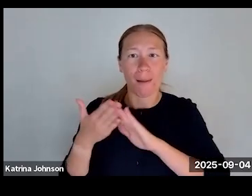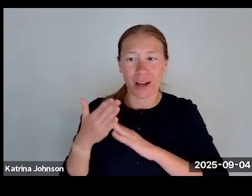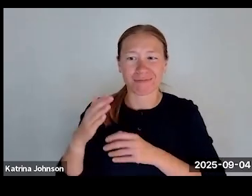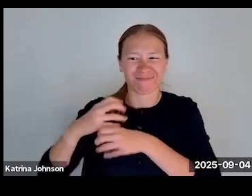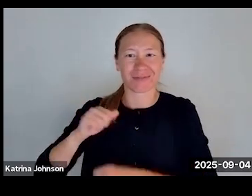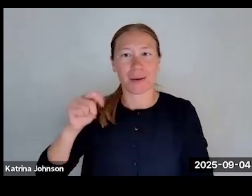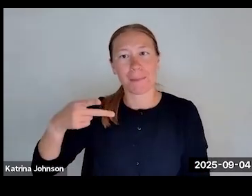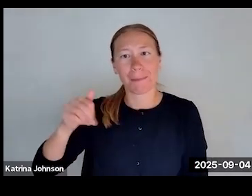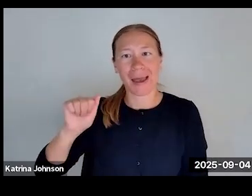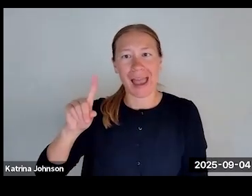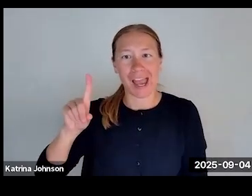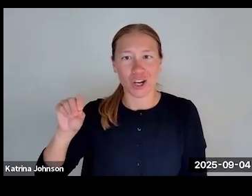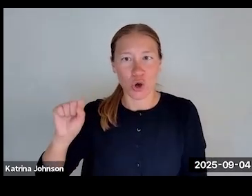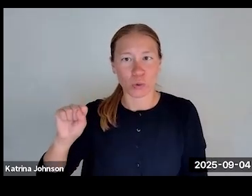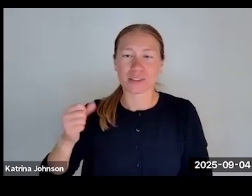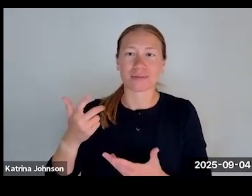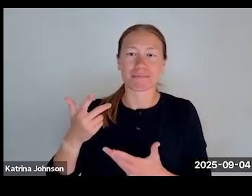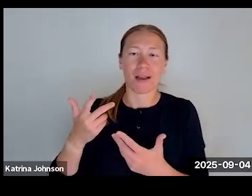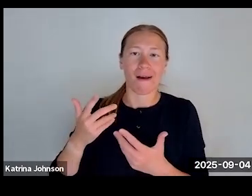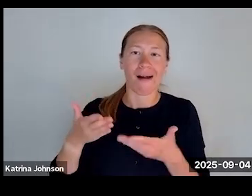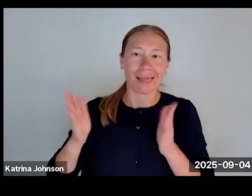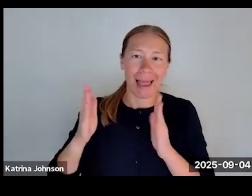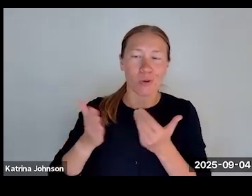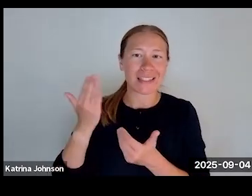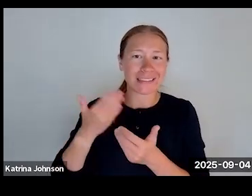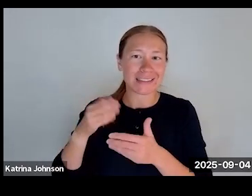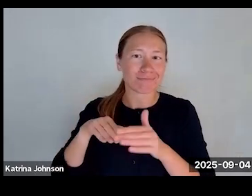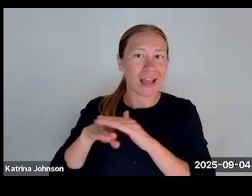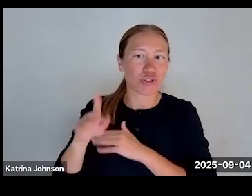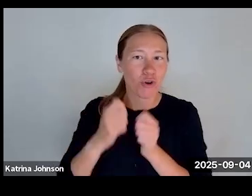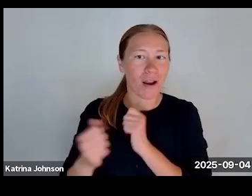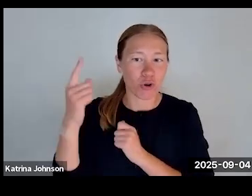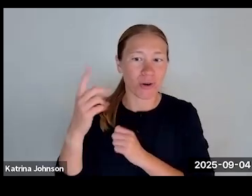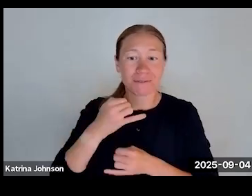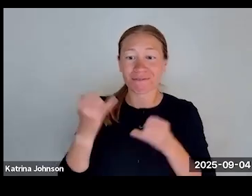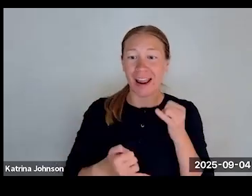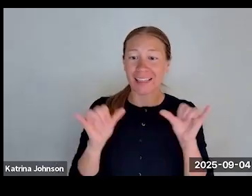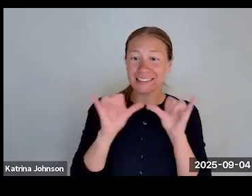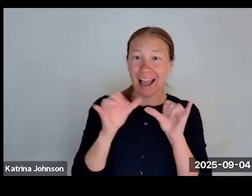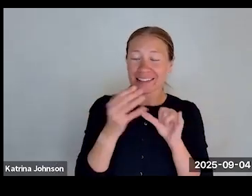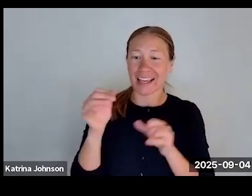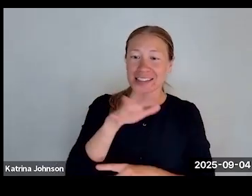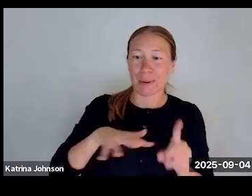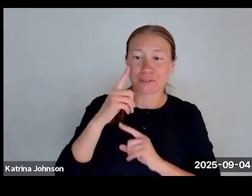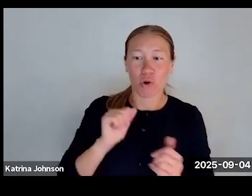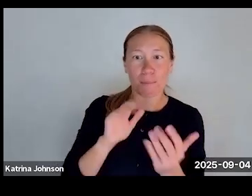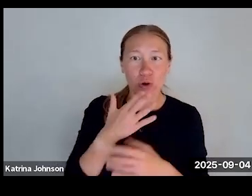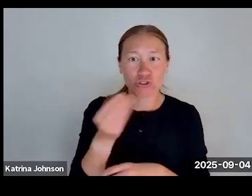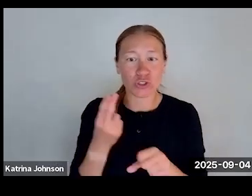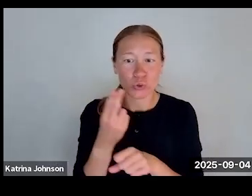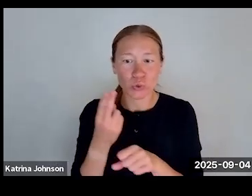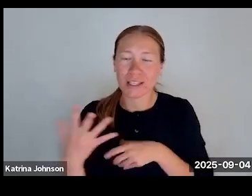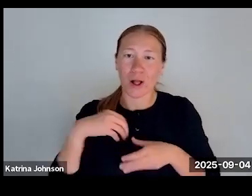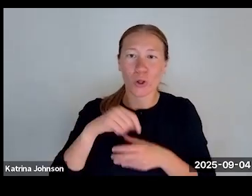make entry easy for everyone. Finally, size and space for approach and use include tools and environments that